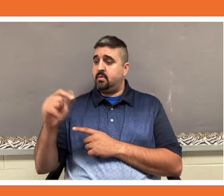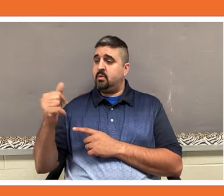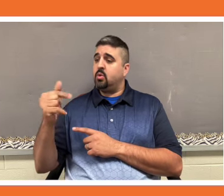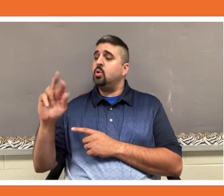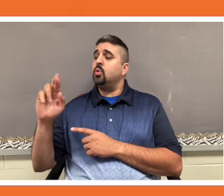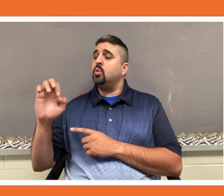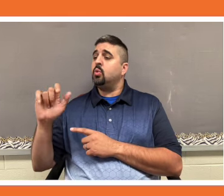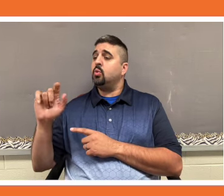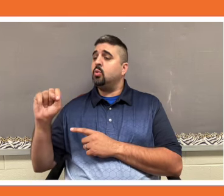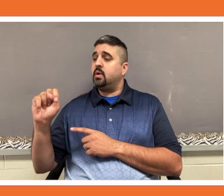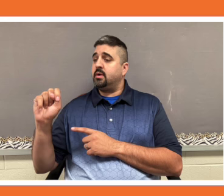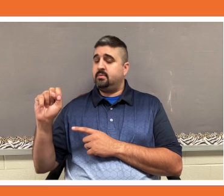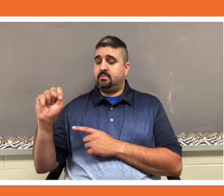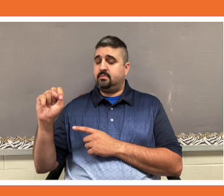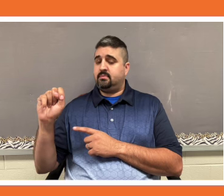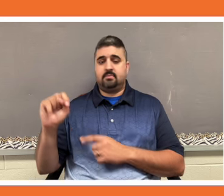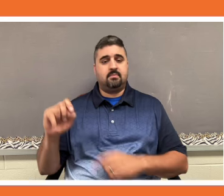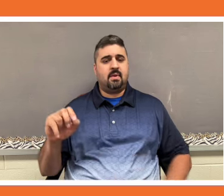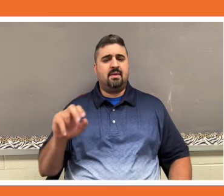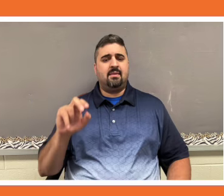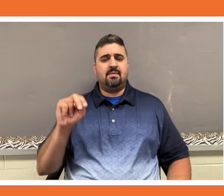Nate the Great.